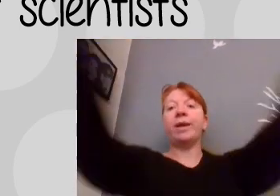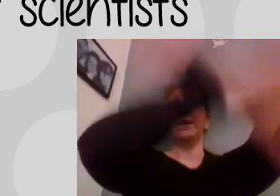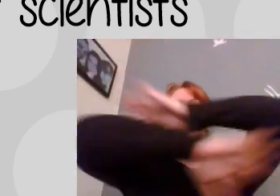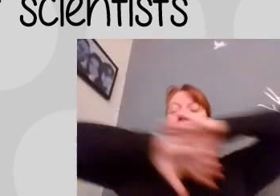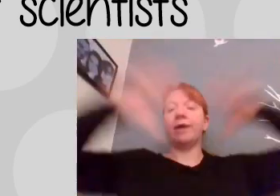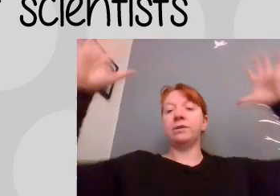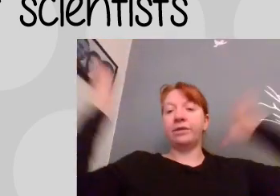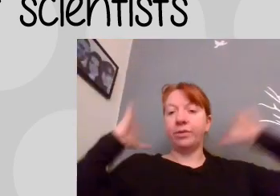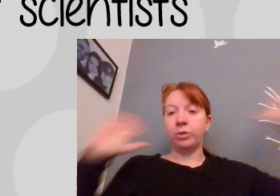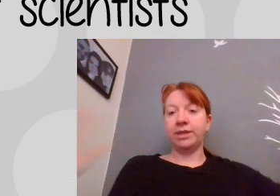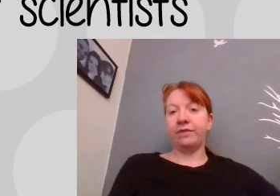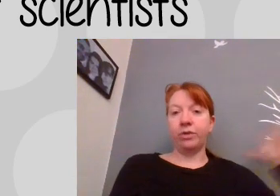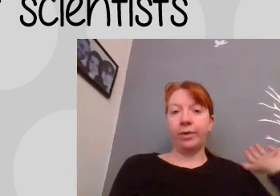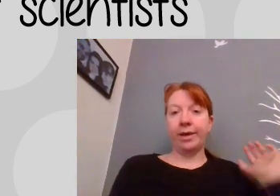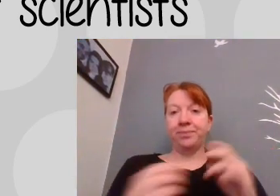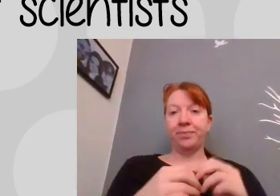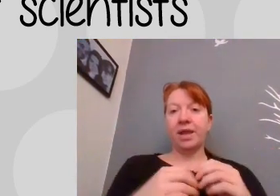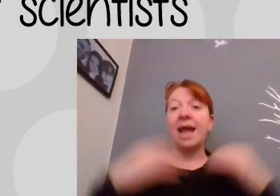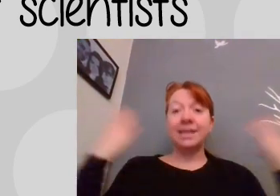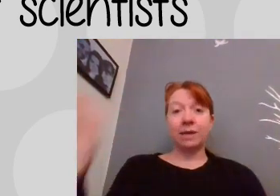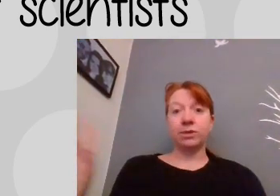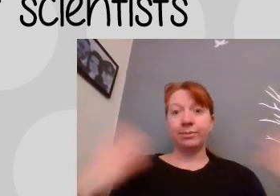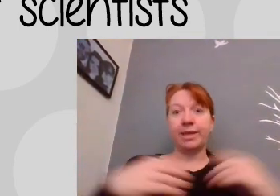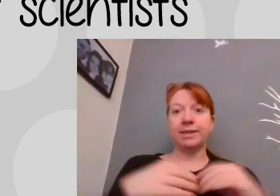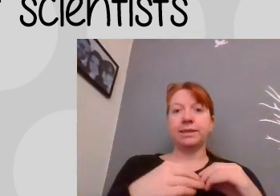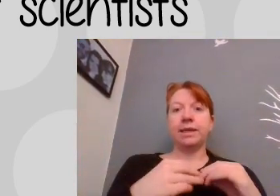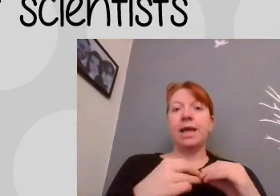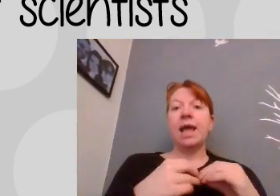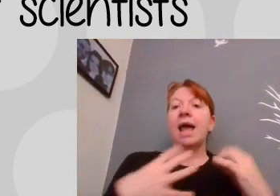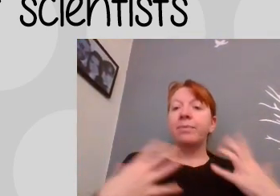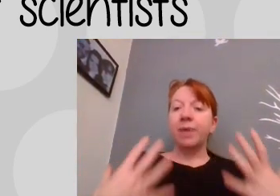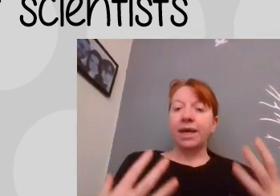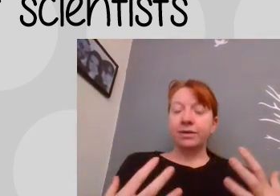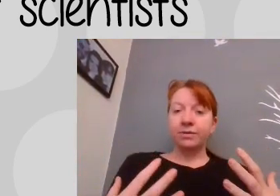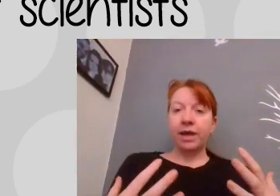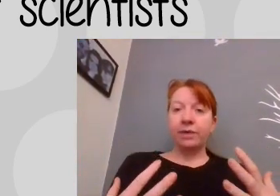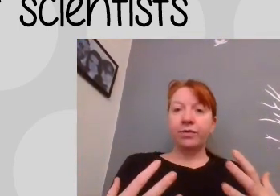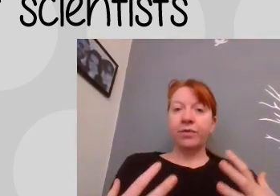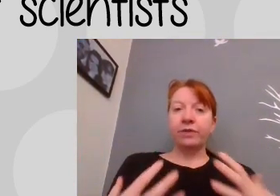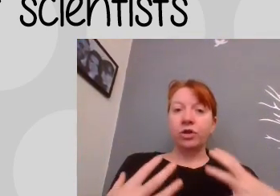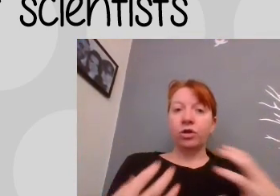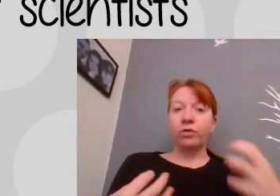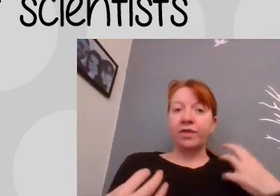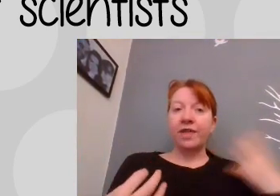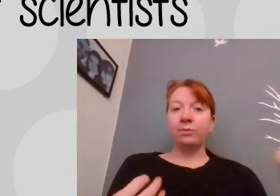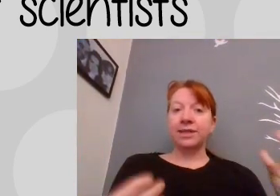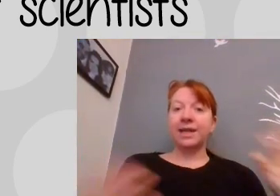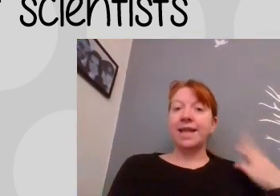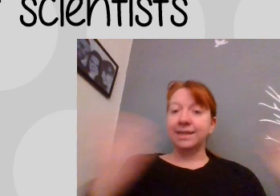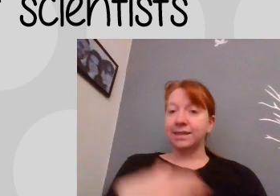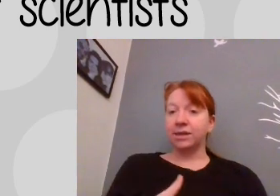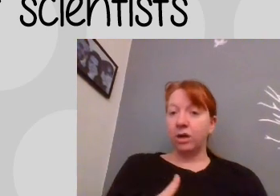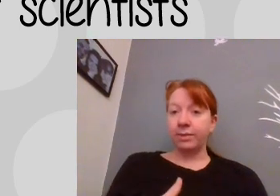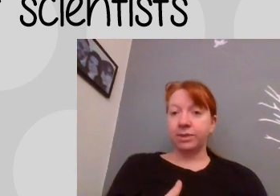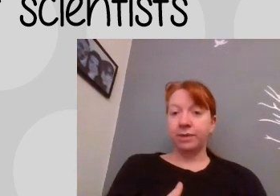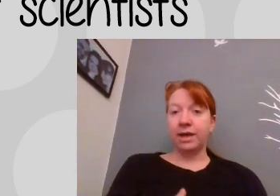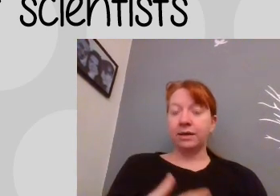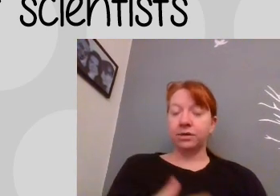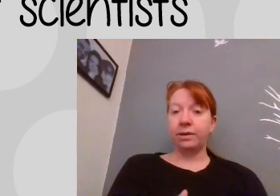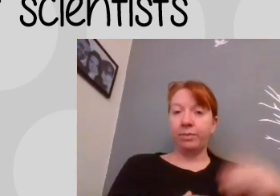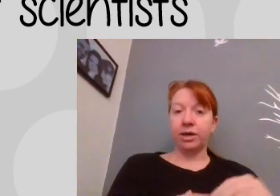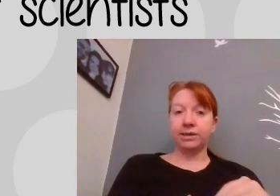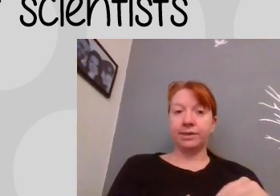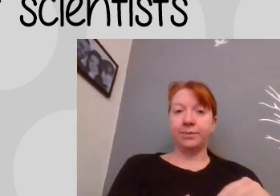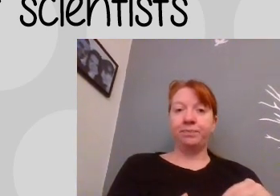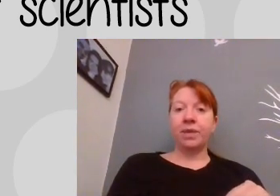all the space that is around everybody everywhere and outer space. But his theory showed that that was connected to time as well,